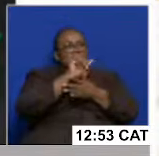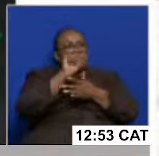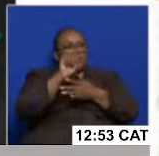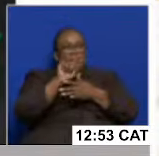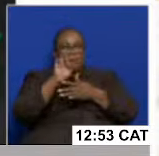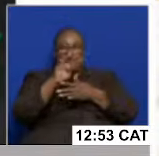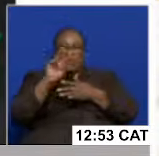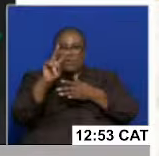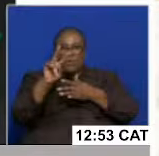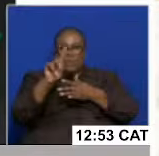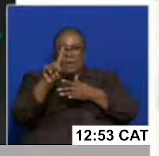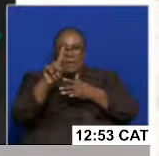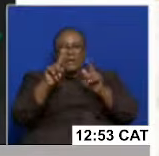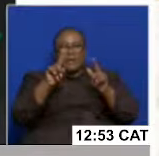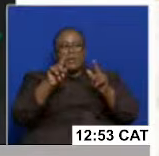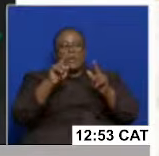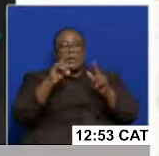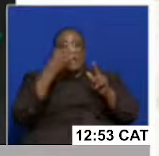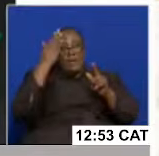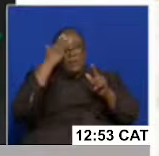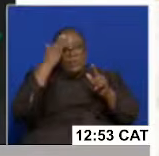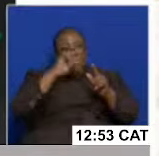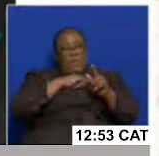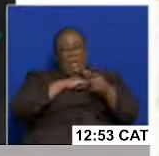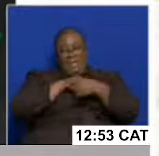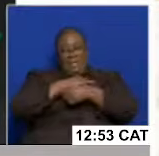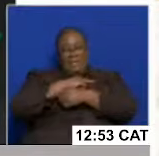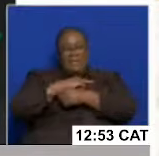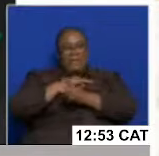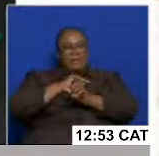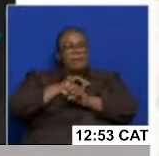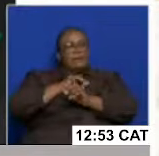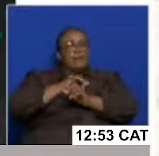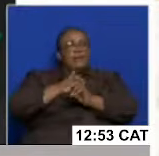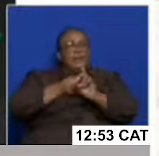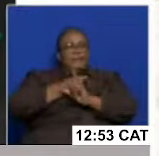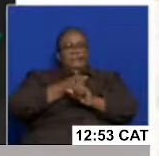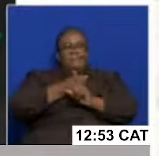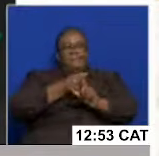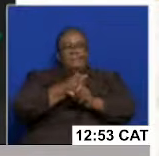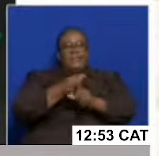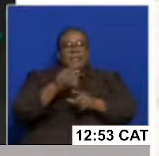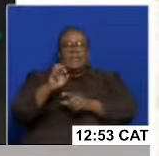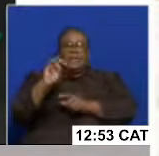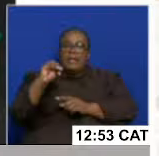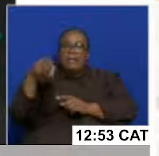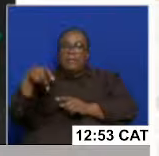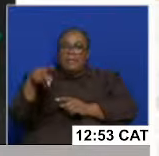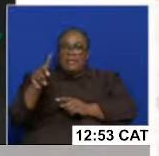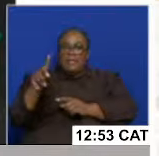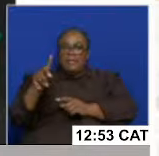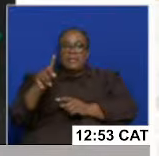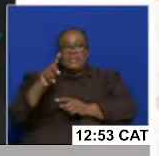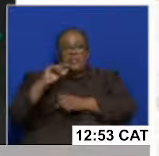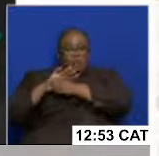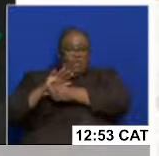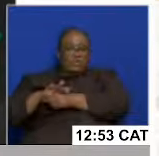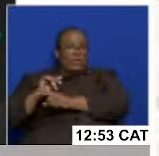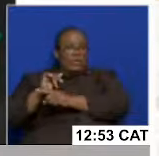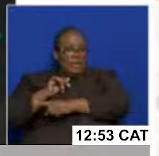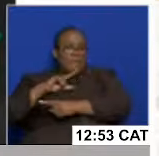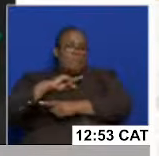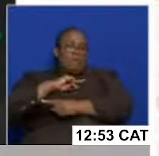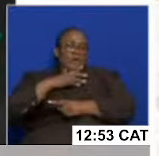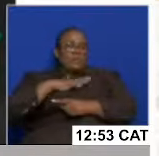pushing these things against us. EMPD is putting pressure on him because they want us gone. Is there a way to ask him if we